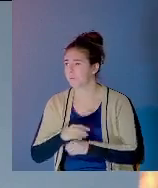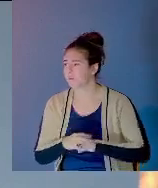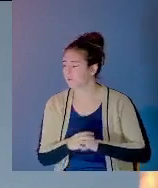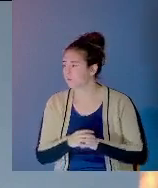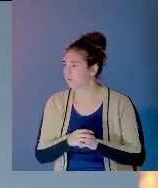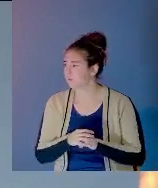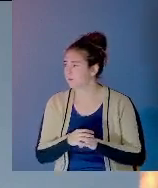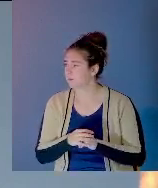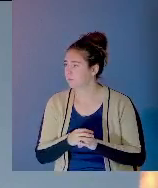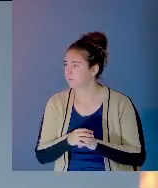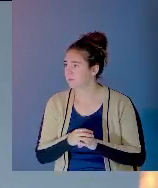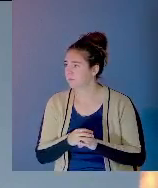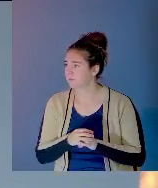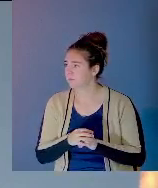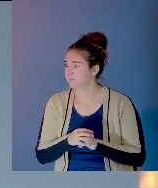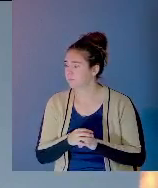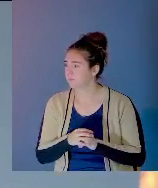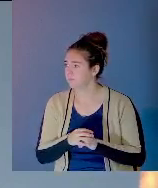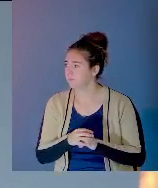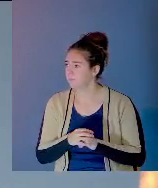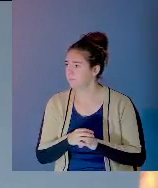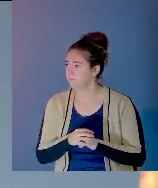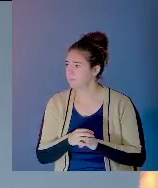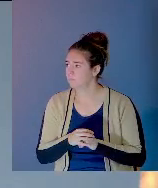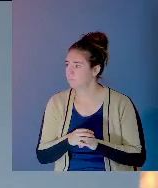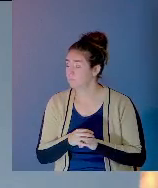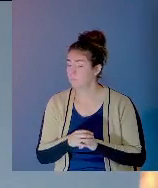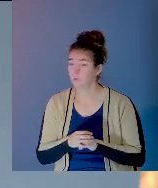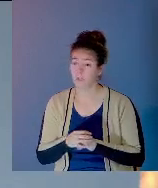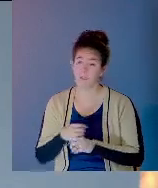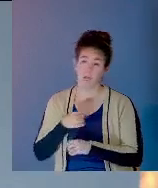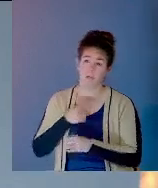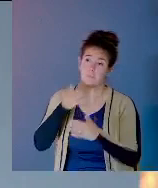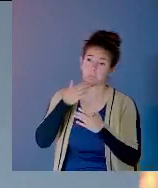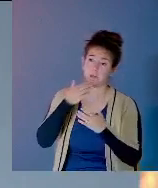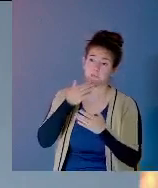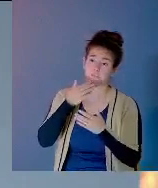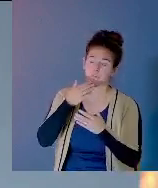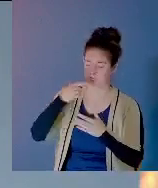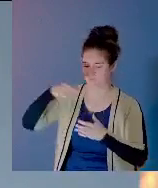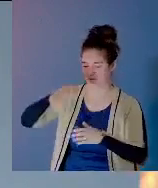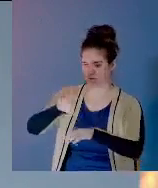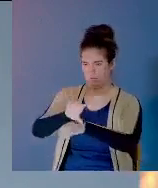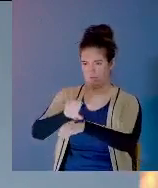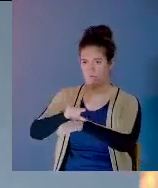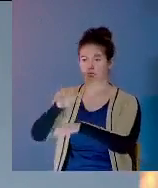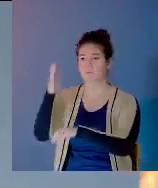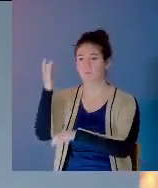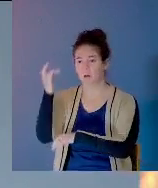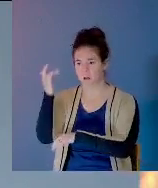And I'm very thankful for this church because